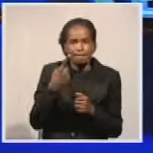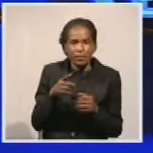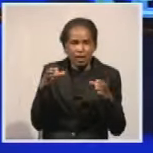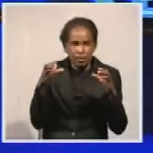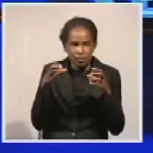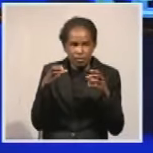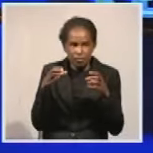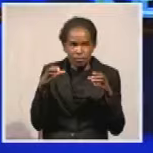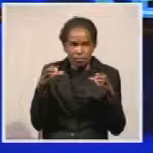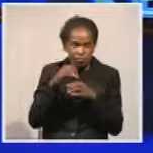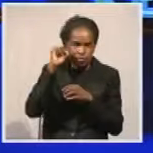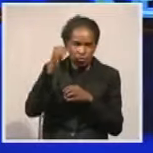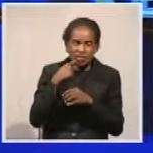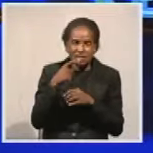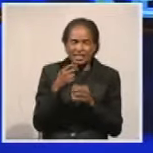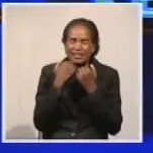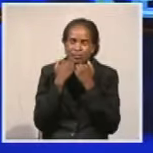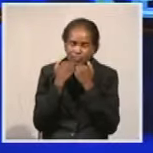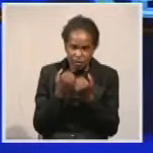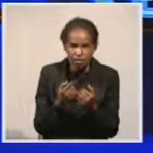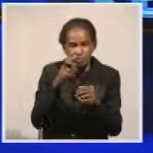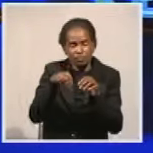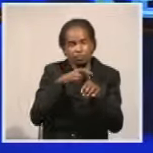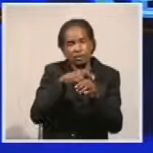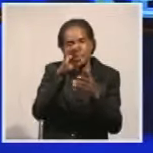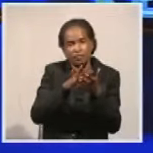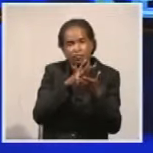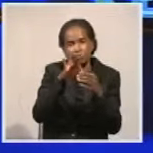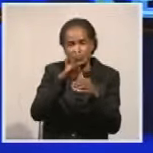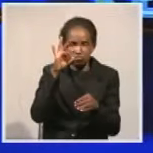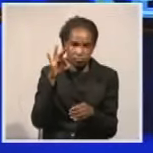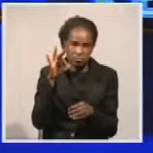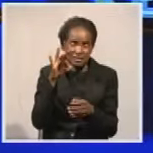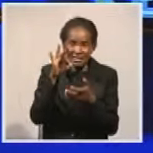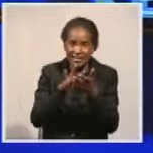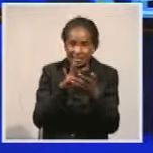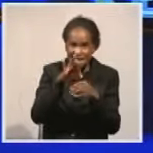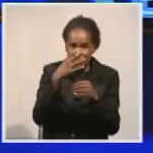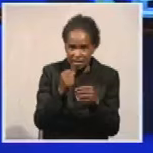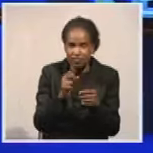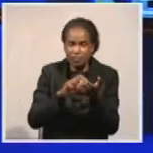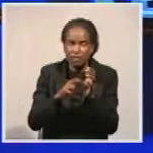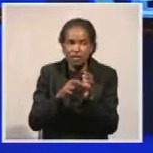was a very important process to legitimize a leader